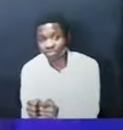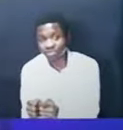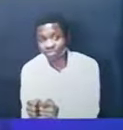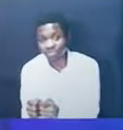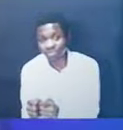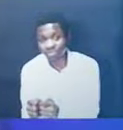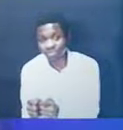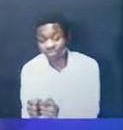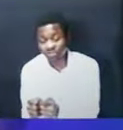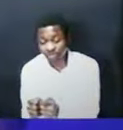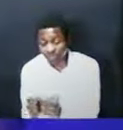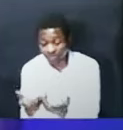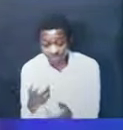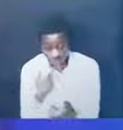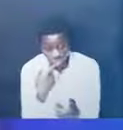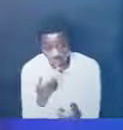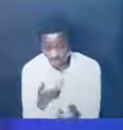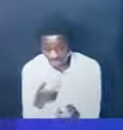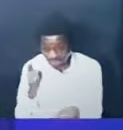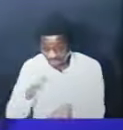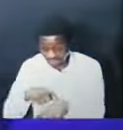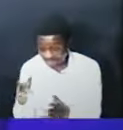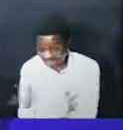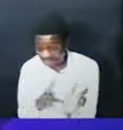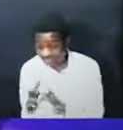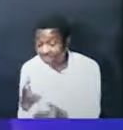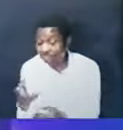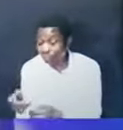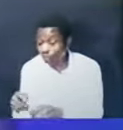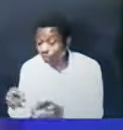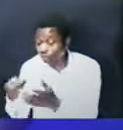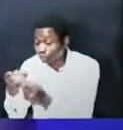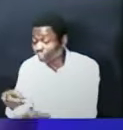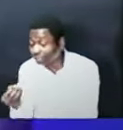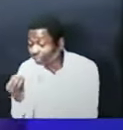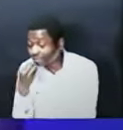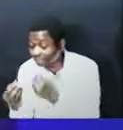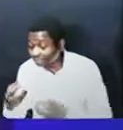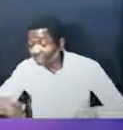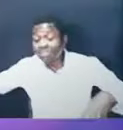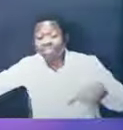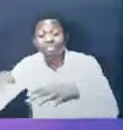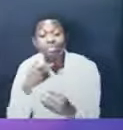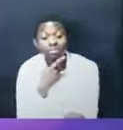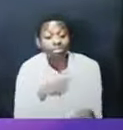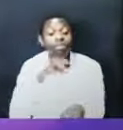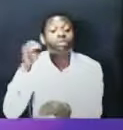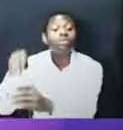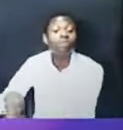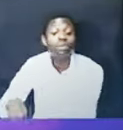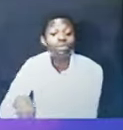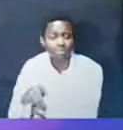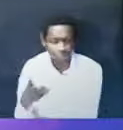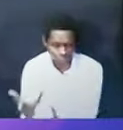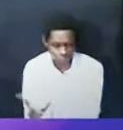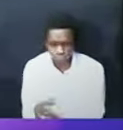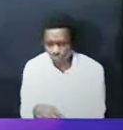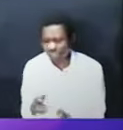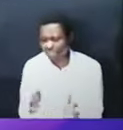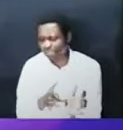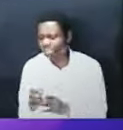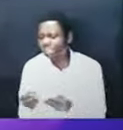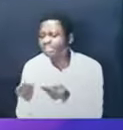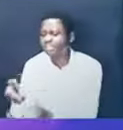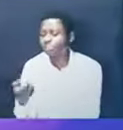was part of the people Jesus was eating with, he gave them this instruction: do not